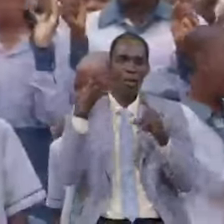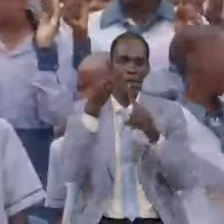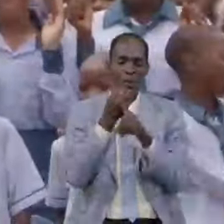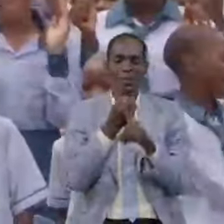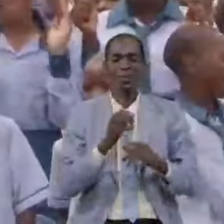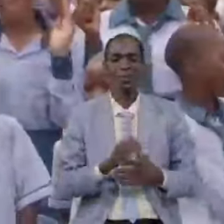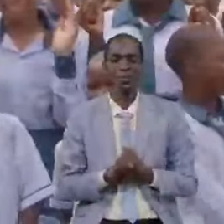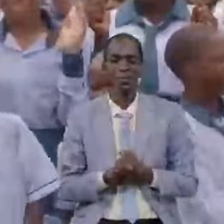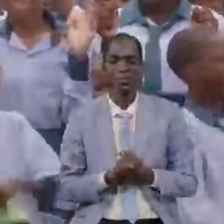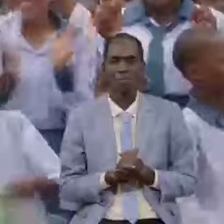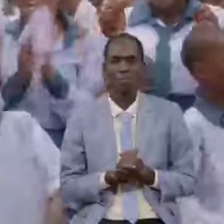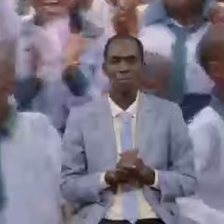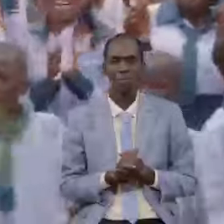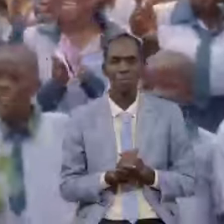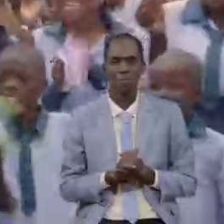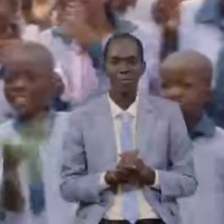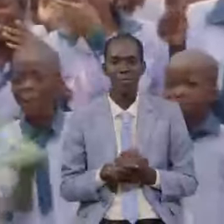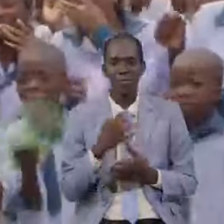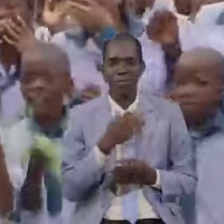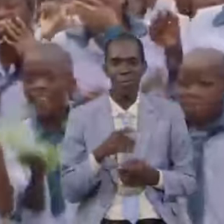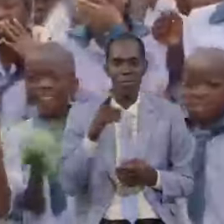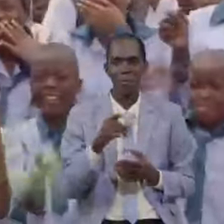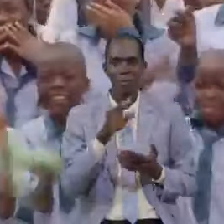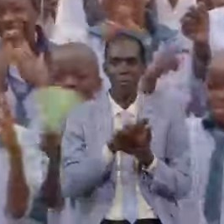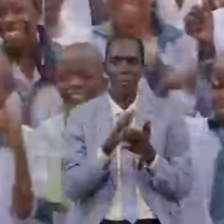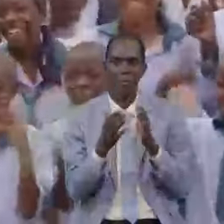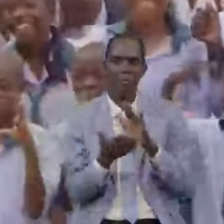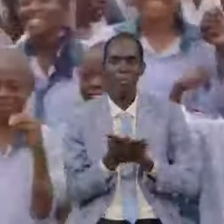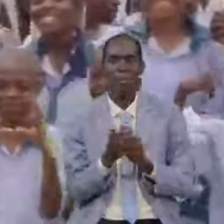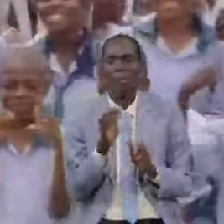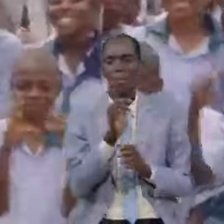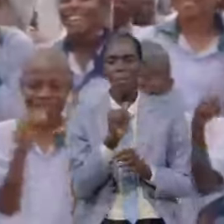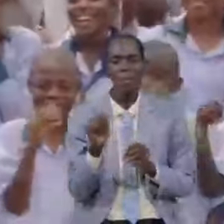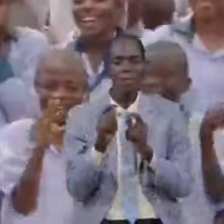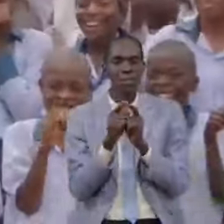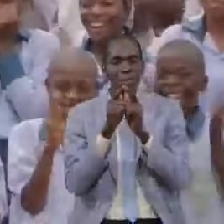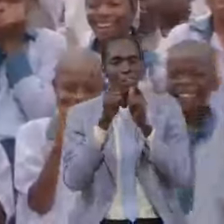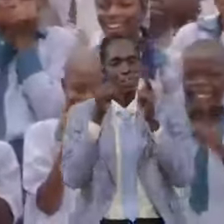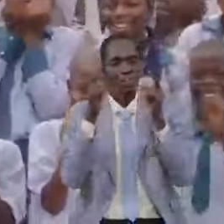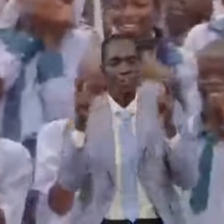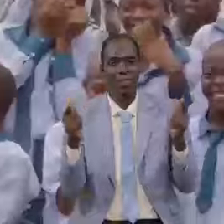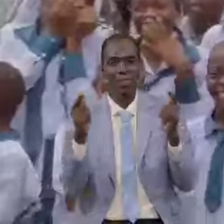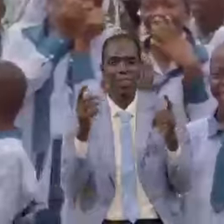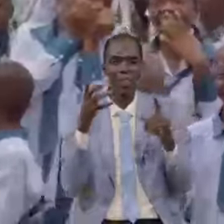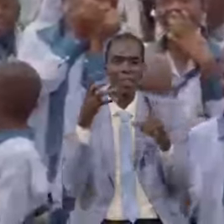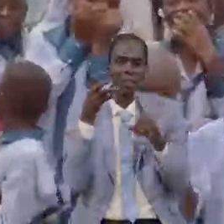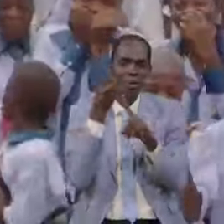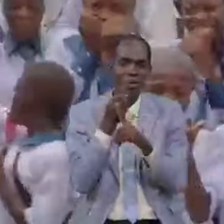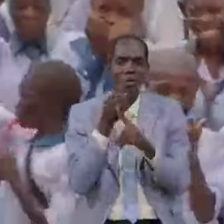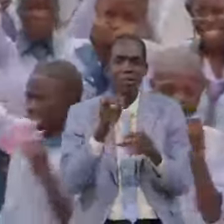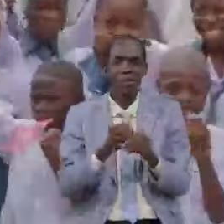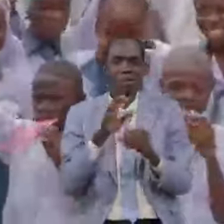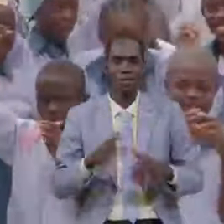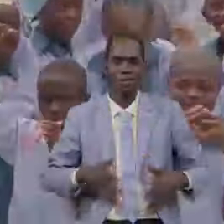And you become a great impact in your life, in